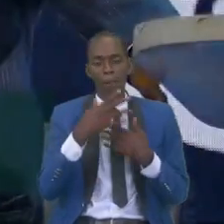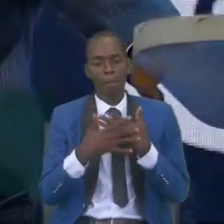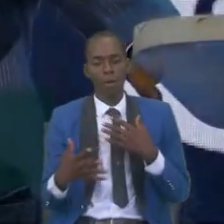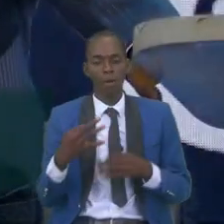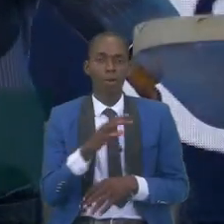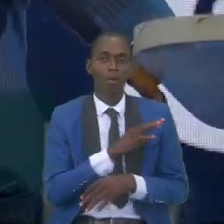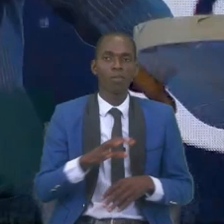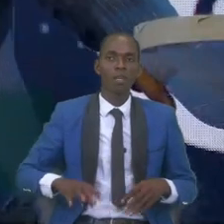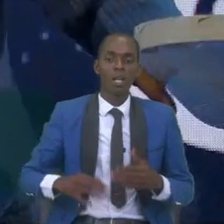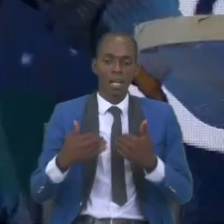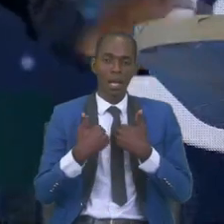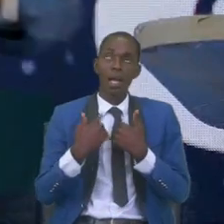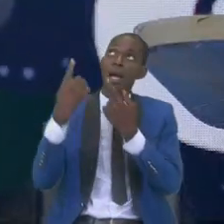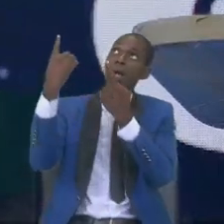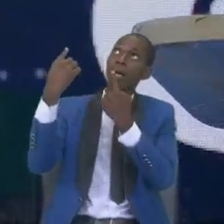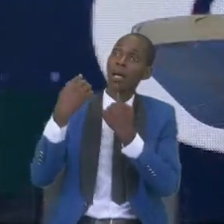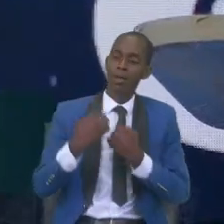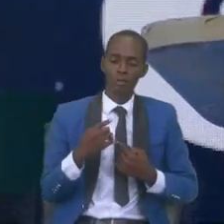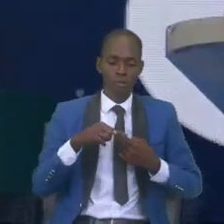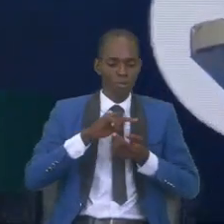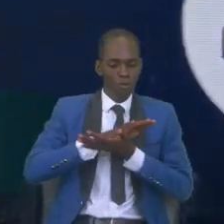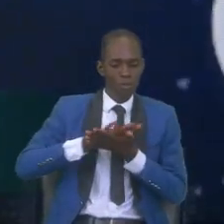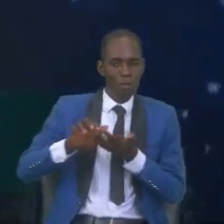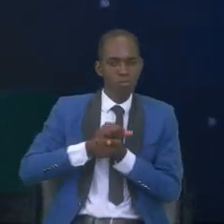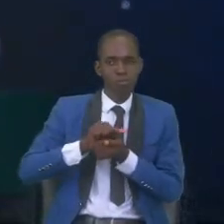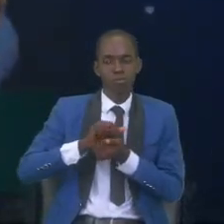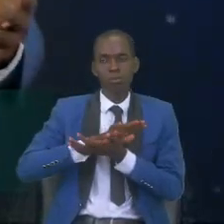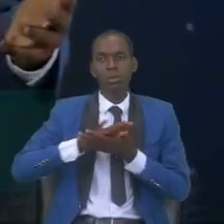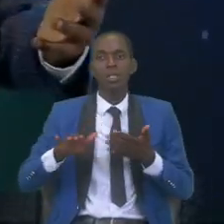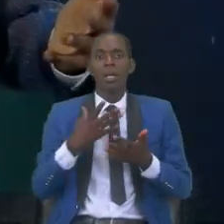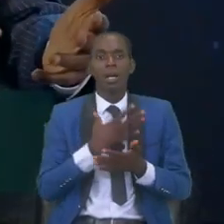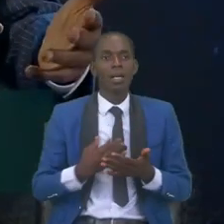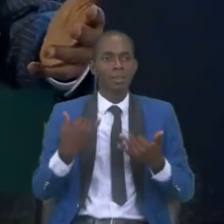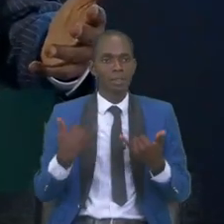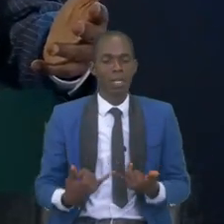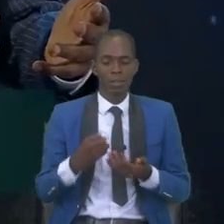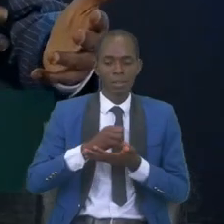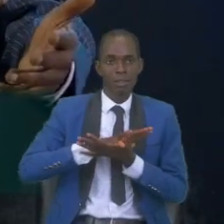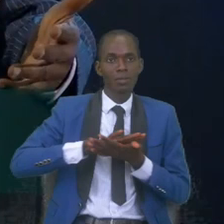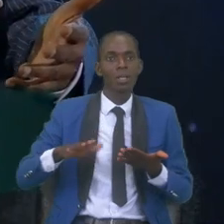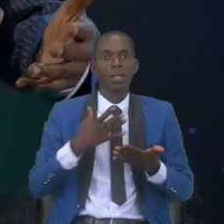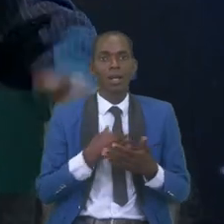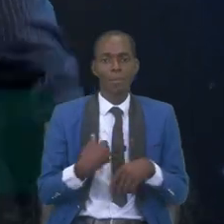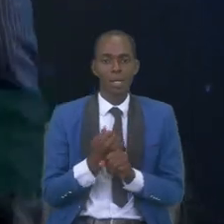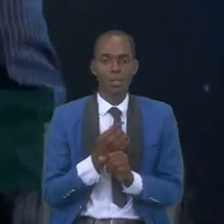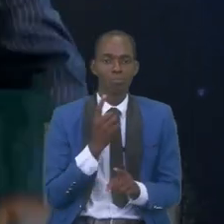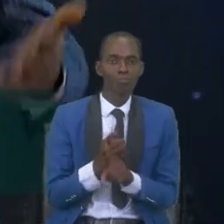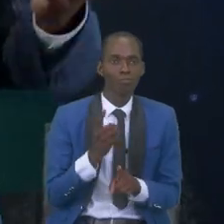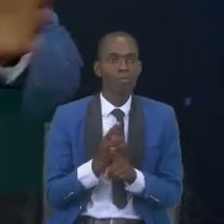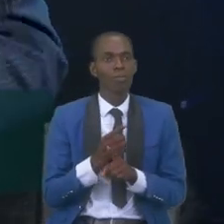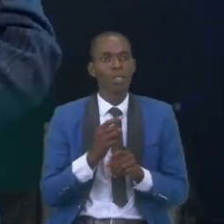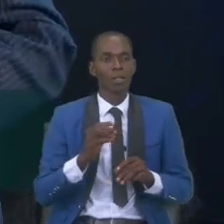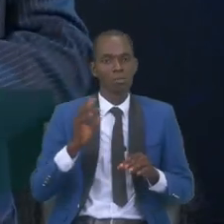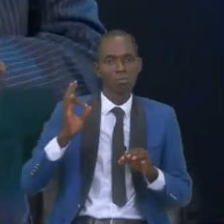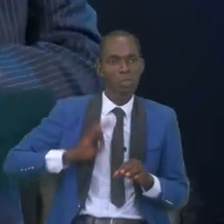Christ, has come to cleanse him, and is now sanctified, and is meet and suitable and profitable for